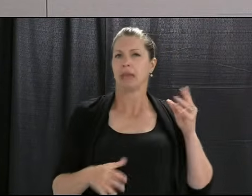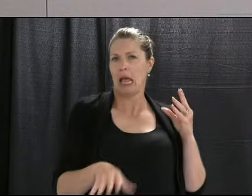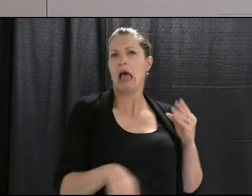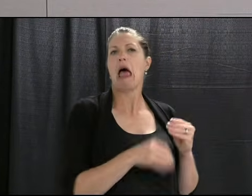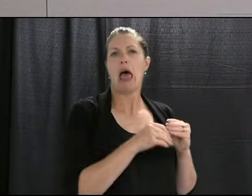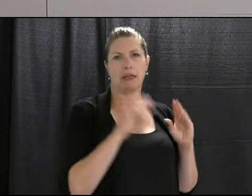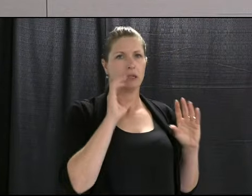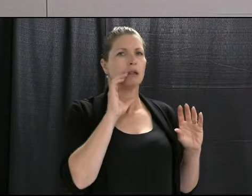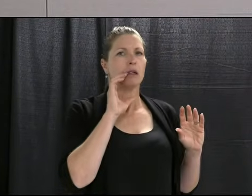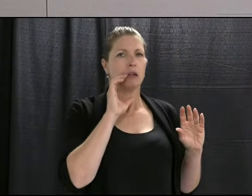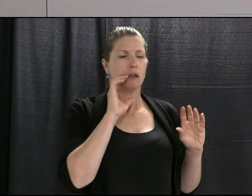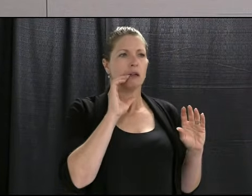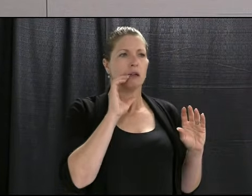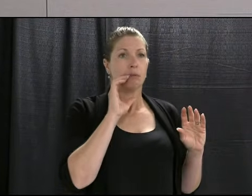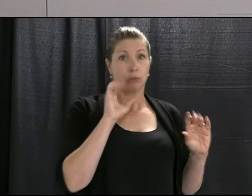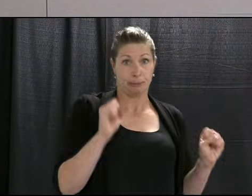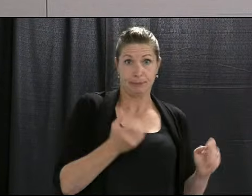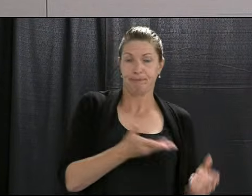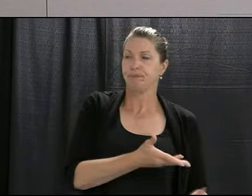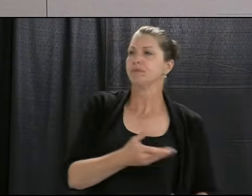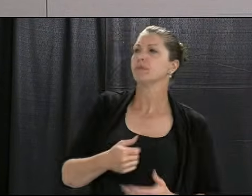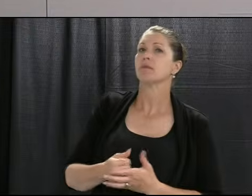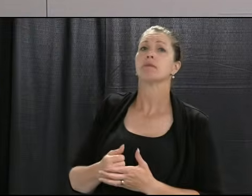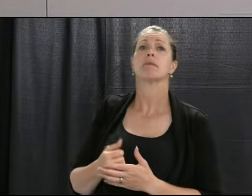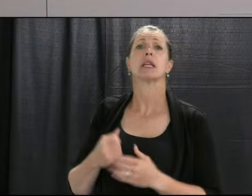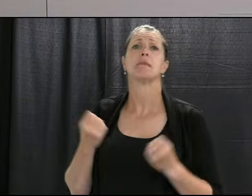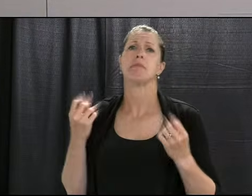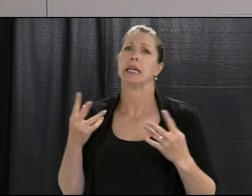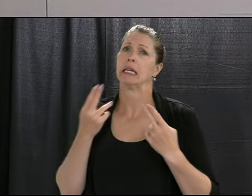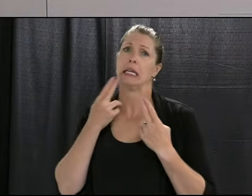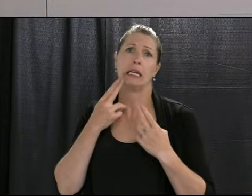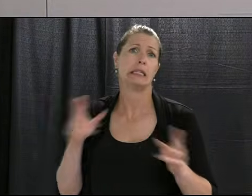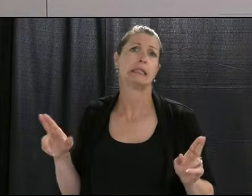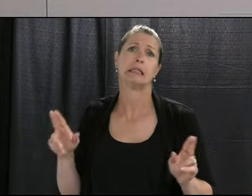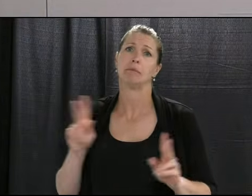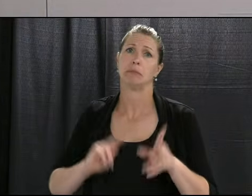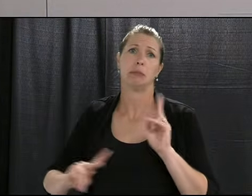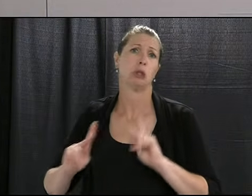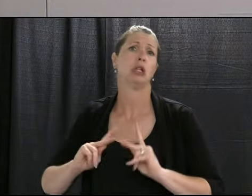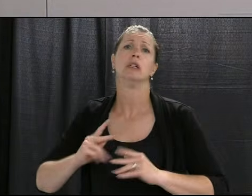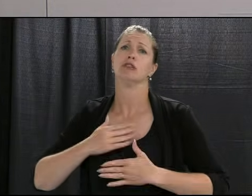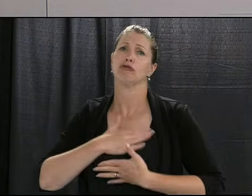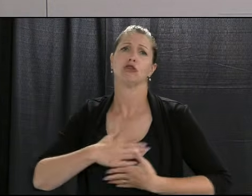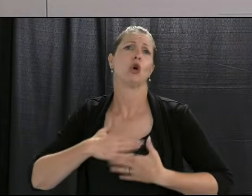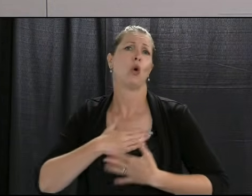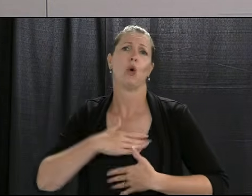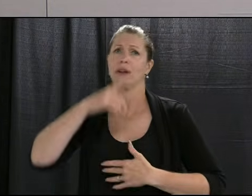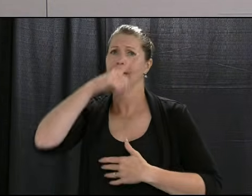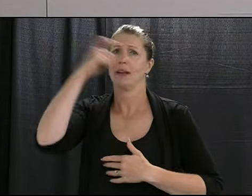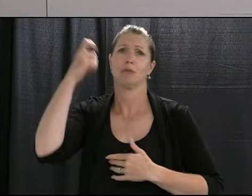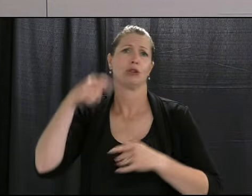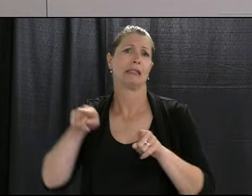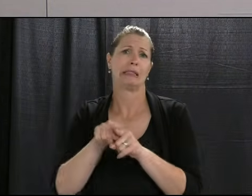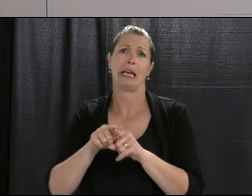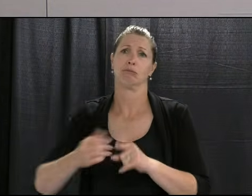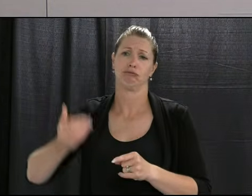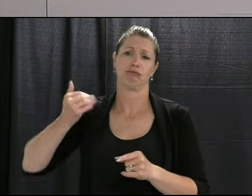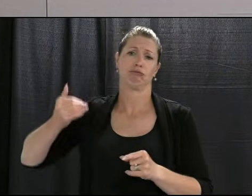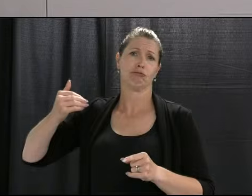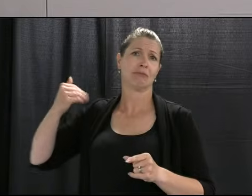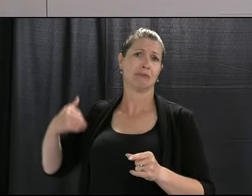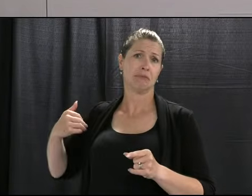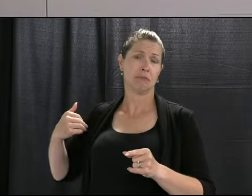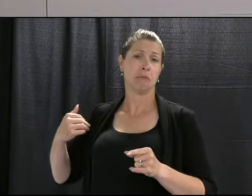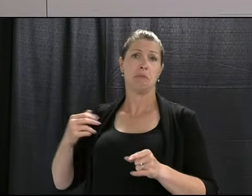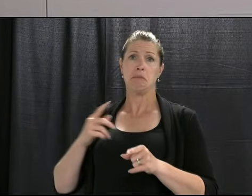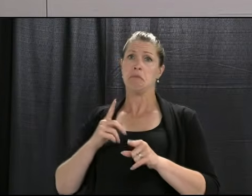being vigilant, as I said, innocent Newfoundlanders and Labradorians deserve to enjoy their summer like they always have in the past, but that doesn't mean people